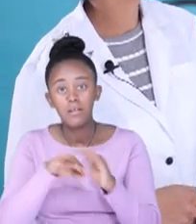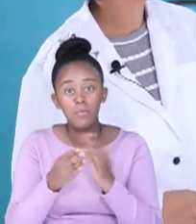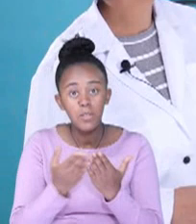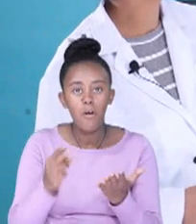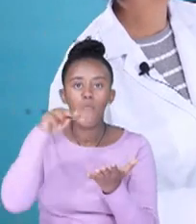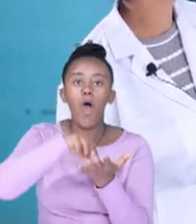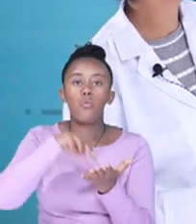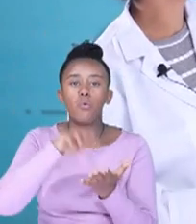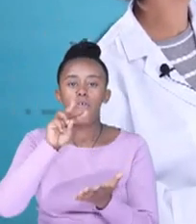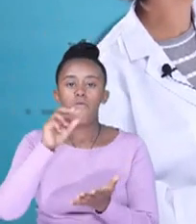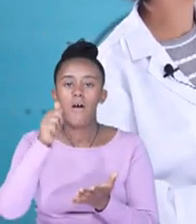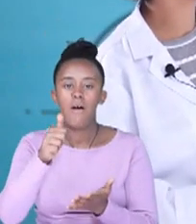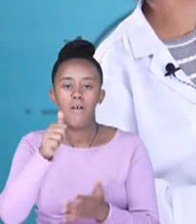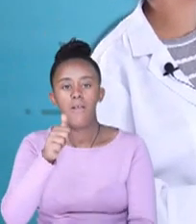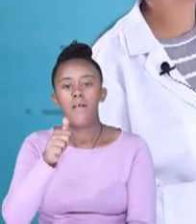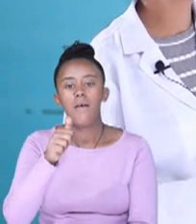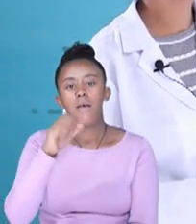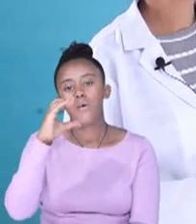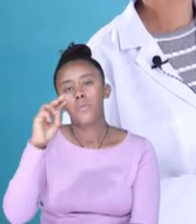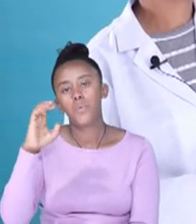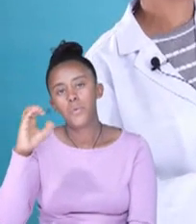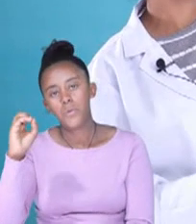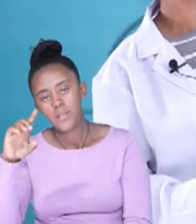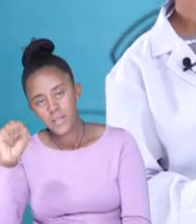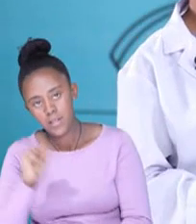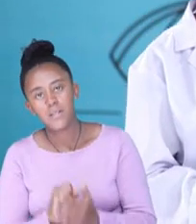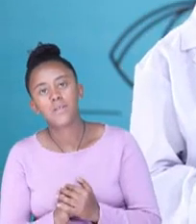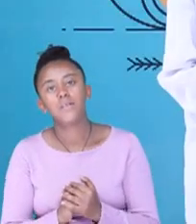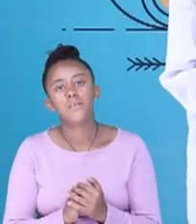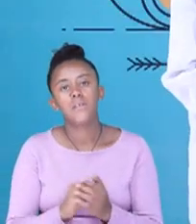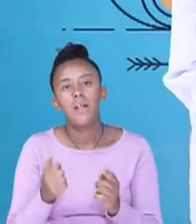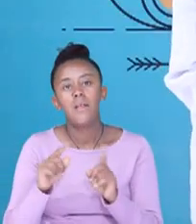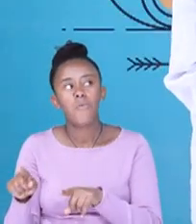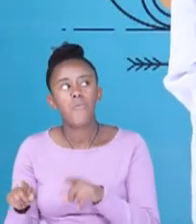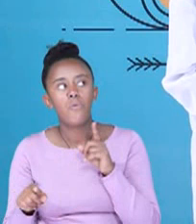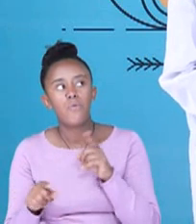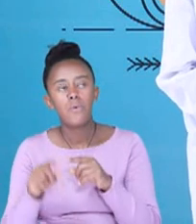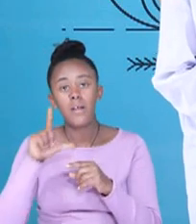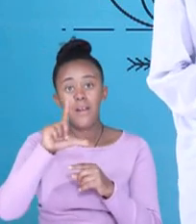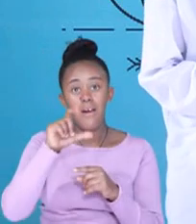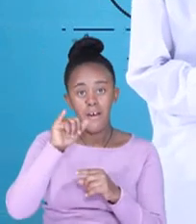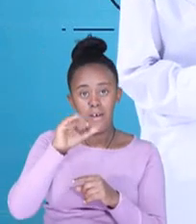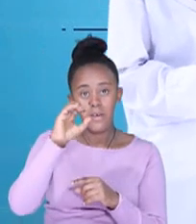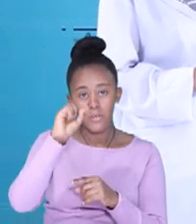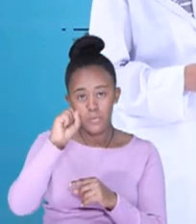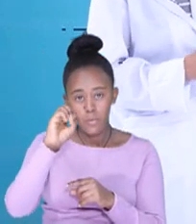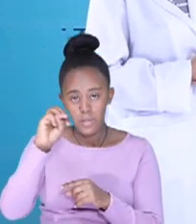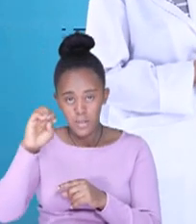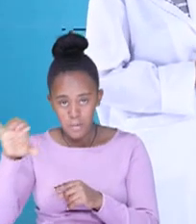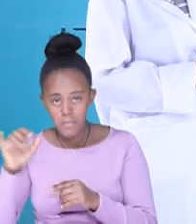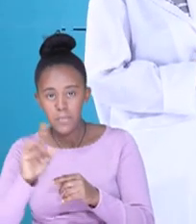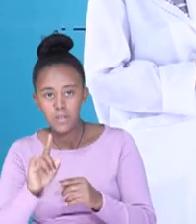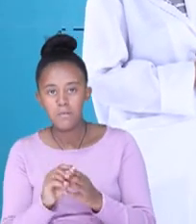vacuole. The next structure is lysosomes. They are known as suicidal bugs. This is because of